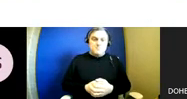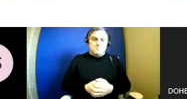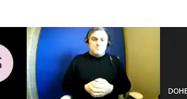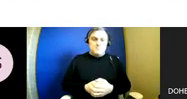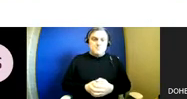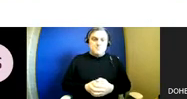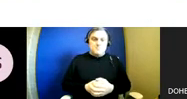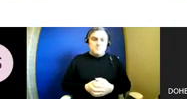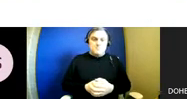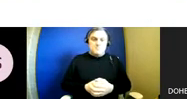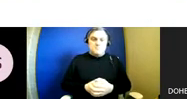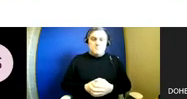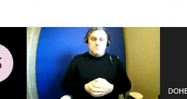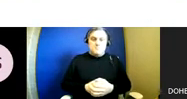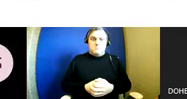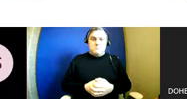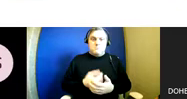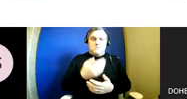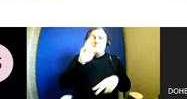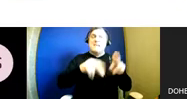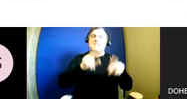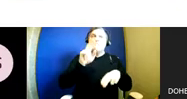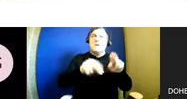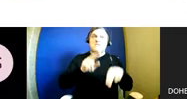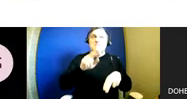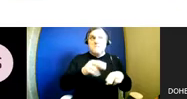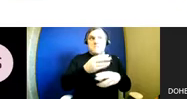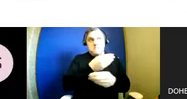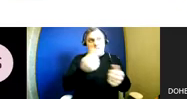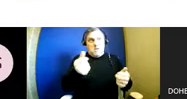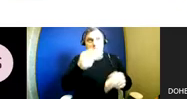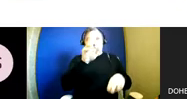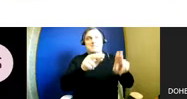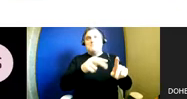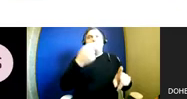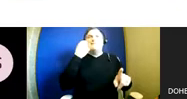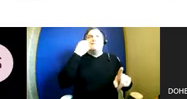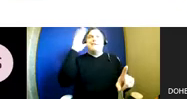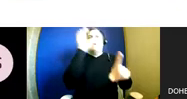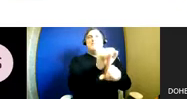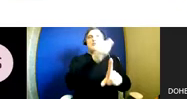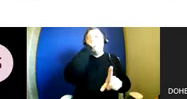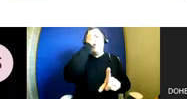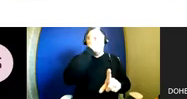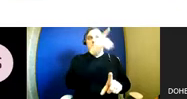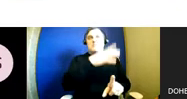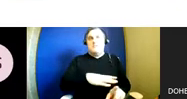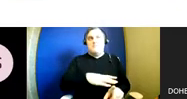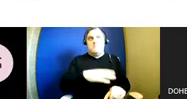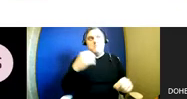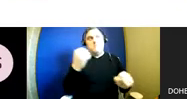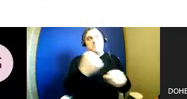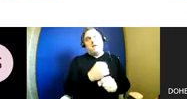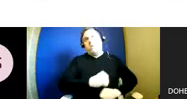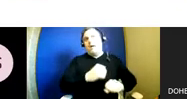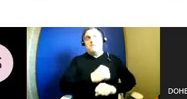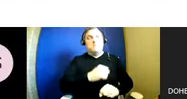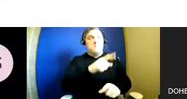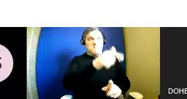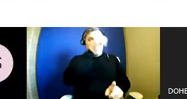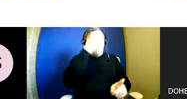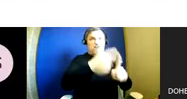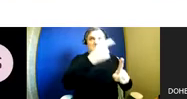We're doing the assessments, and obviously some people from the assessment, it's really apparent what they need. So we don't make them wait for a meeting. We can refer